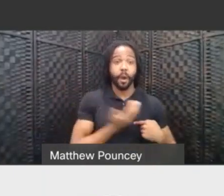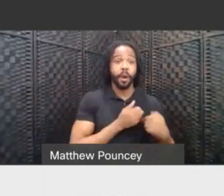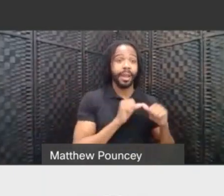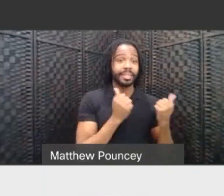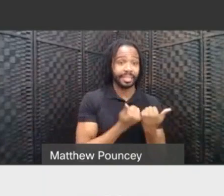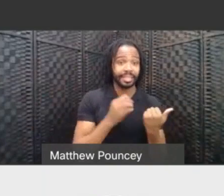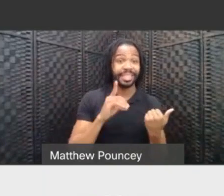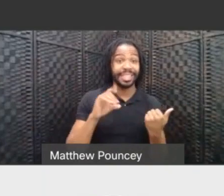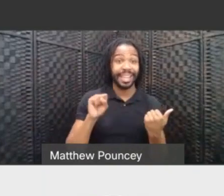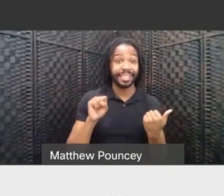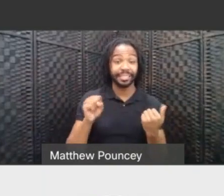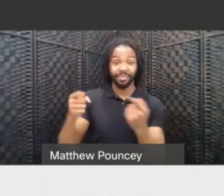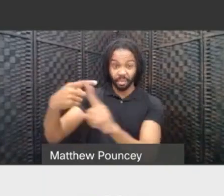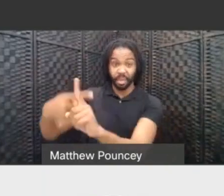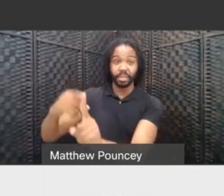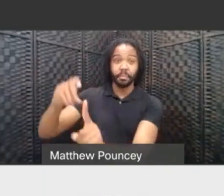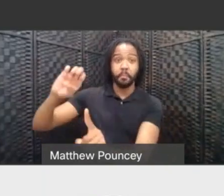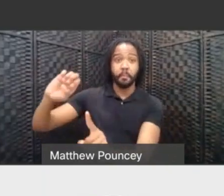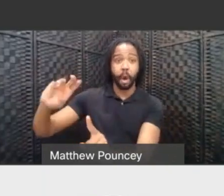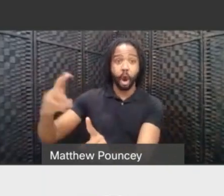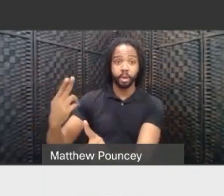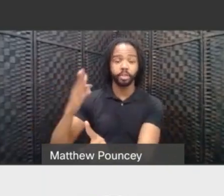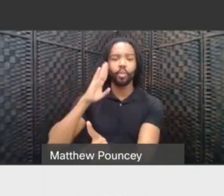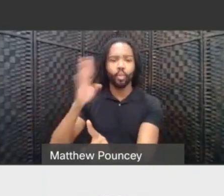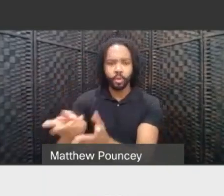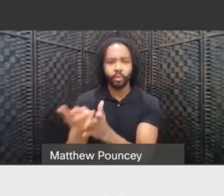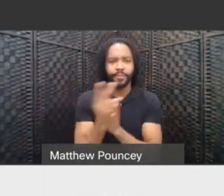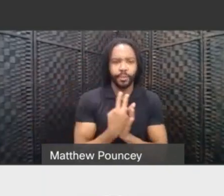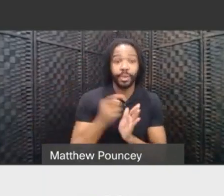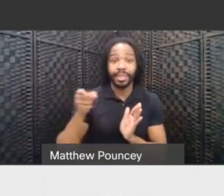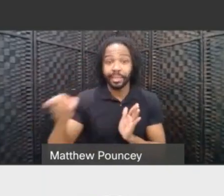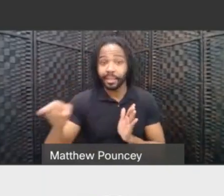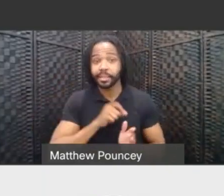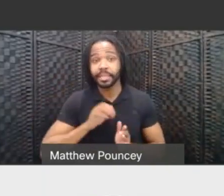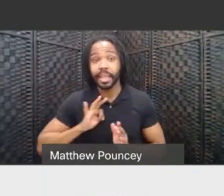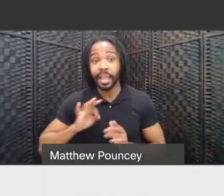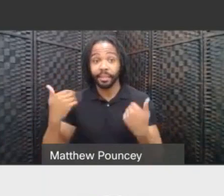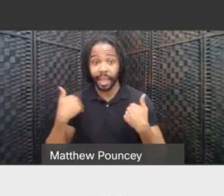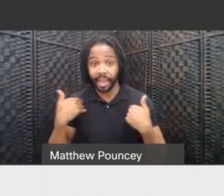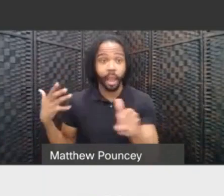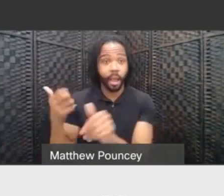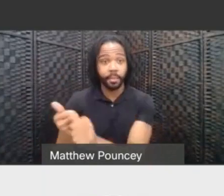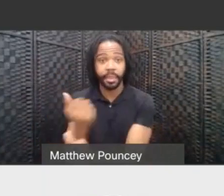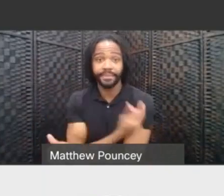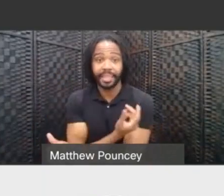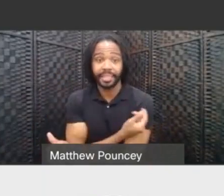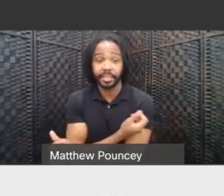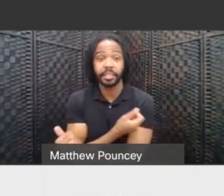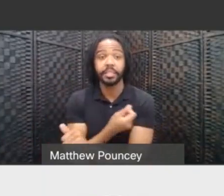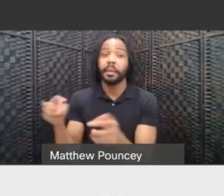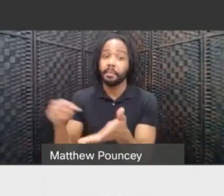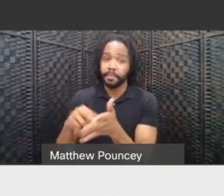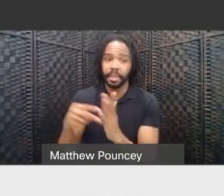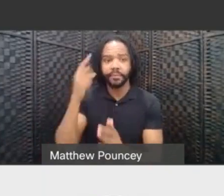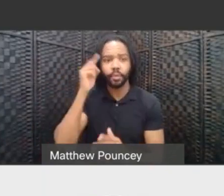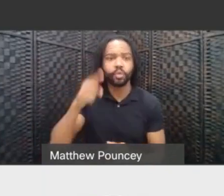occur in March will include a review of whether staff are currently vaccinated, which would include for people who